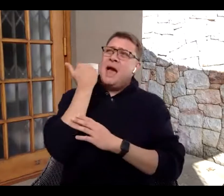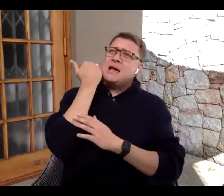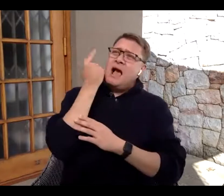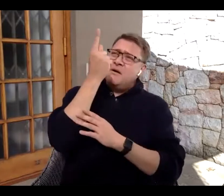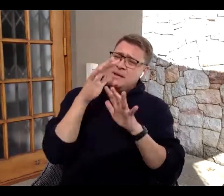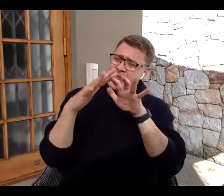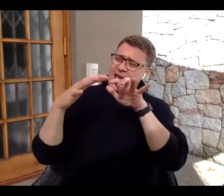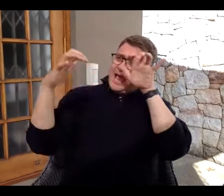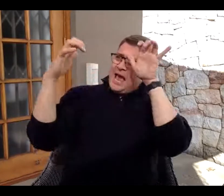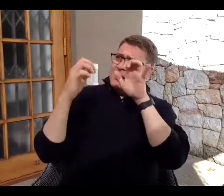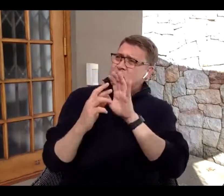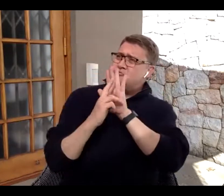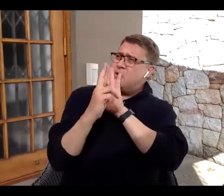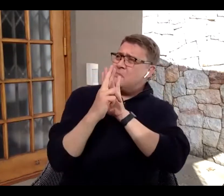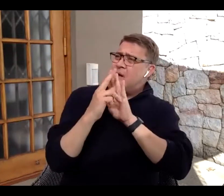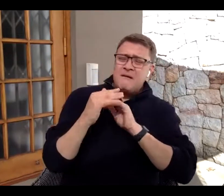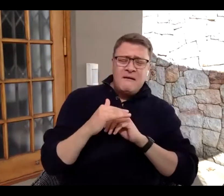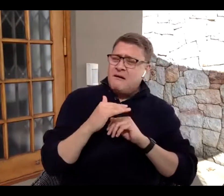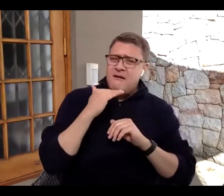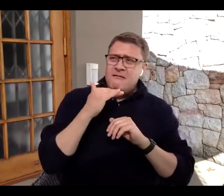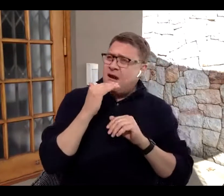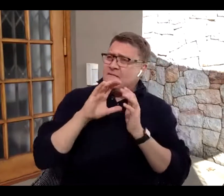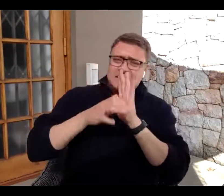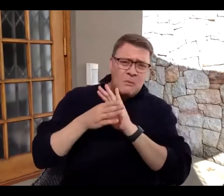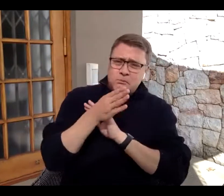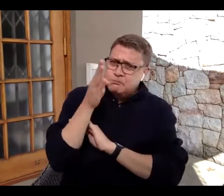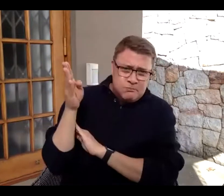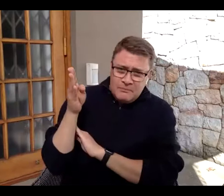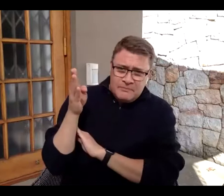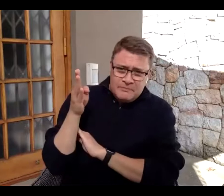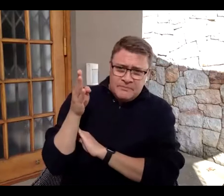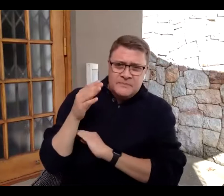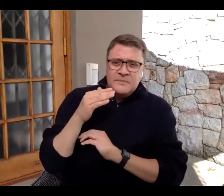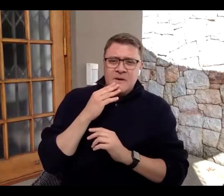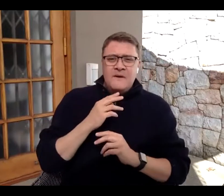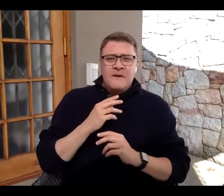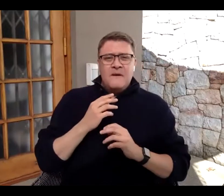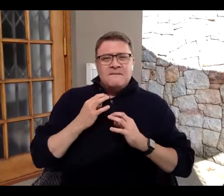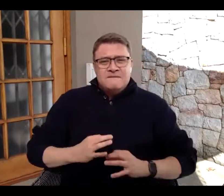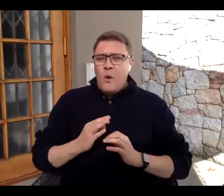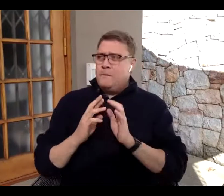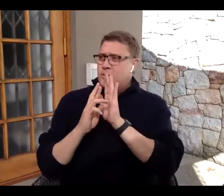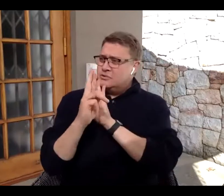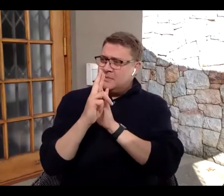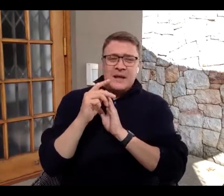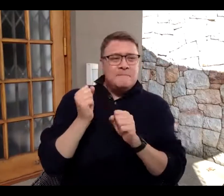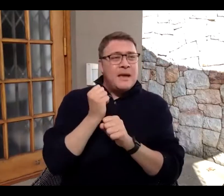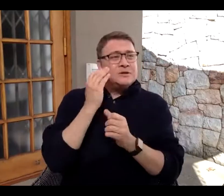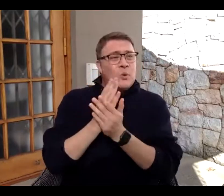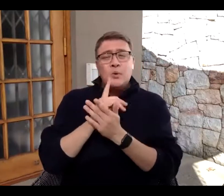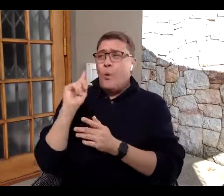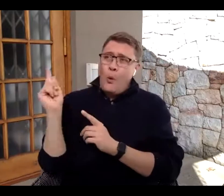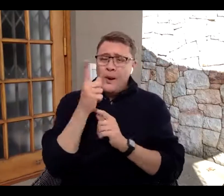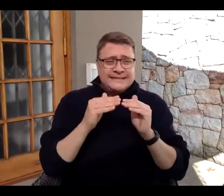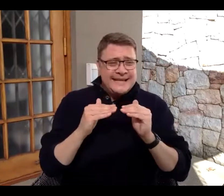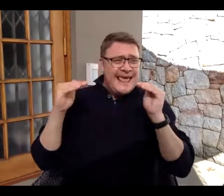for differently abled people, and ensuring that they have same access to everything that able-bodied people have.